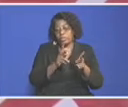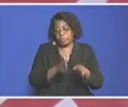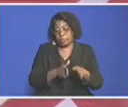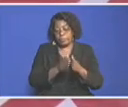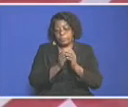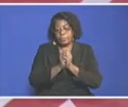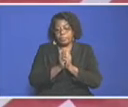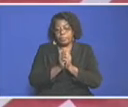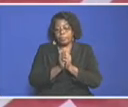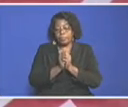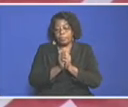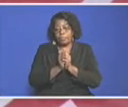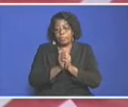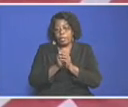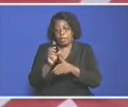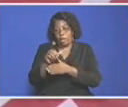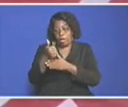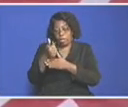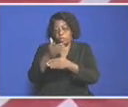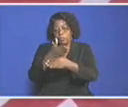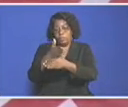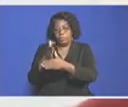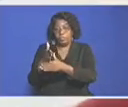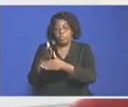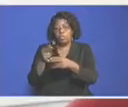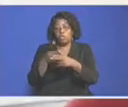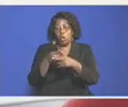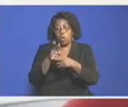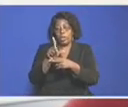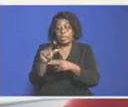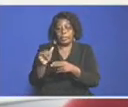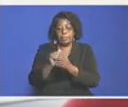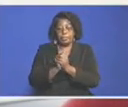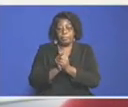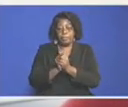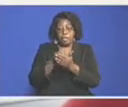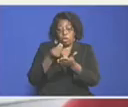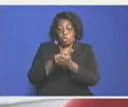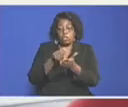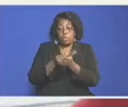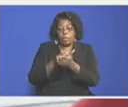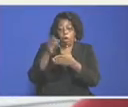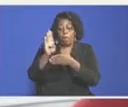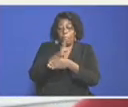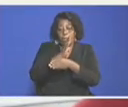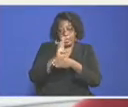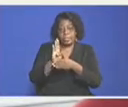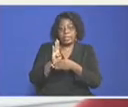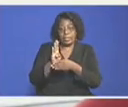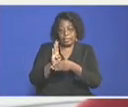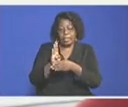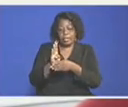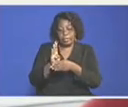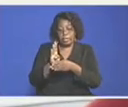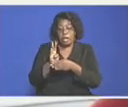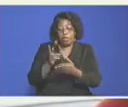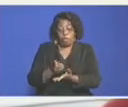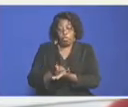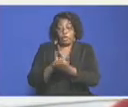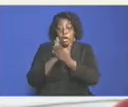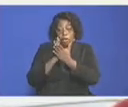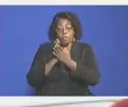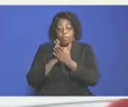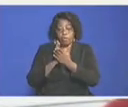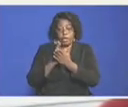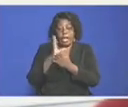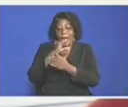The remainder will be dispersed shortly. Now, those funds are earmarked for business continuity, disaster recovery, and